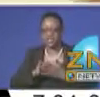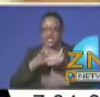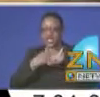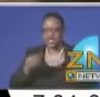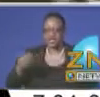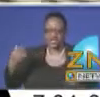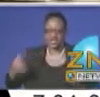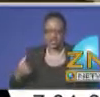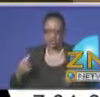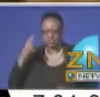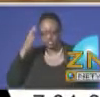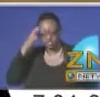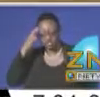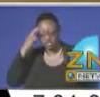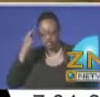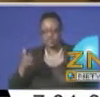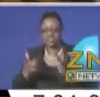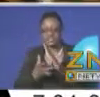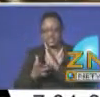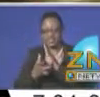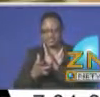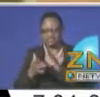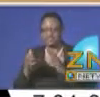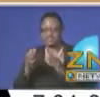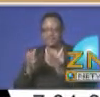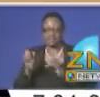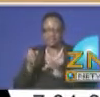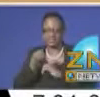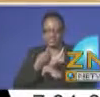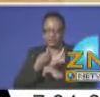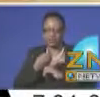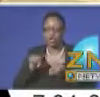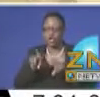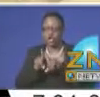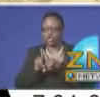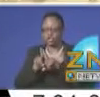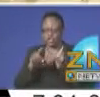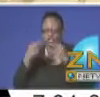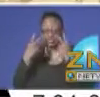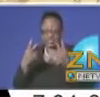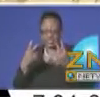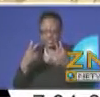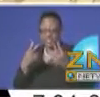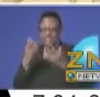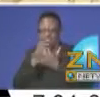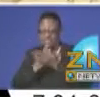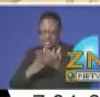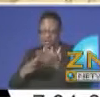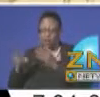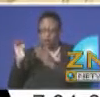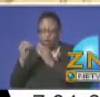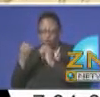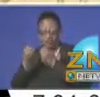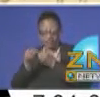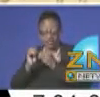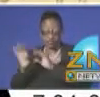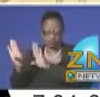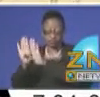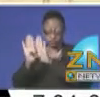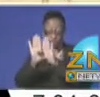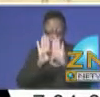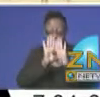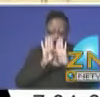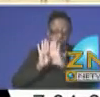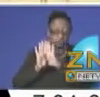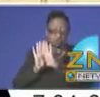a change in its ticketing system. The changes have also seen the closure of some ticket offices as the airline embraces the